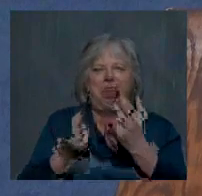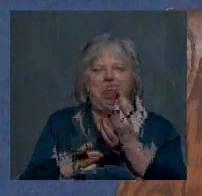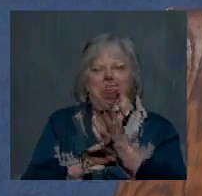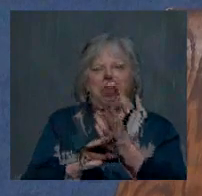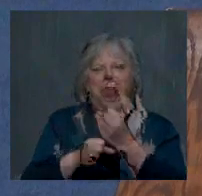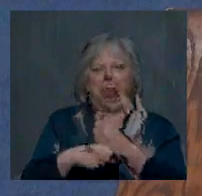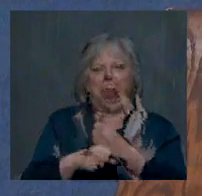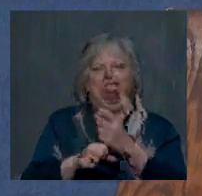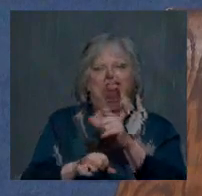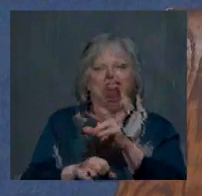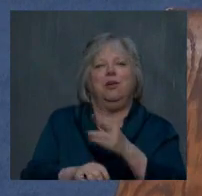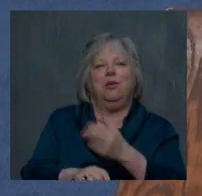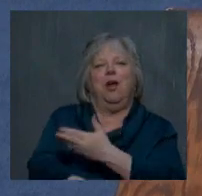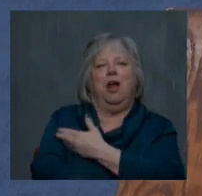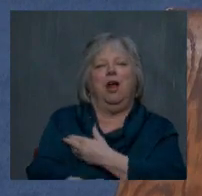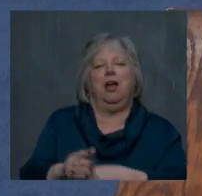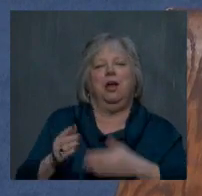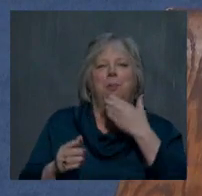place.